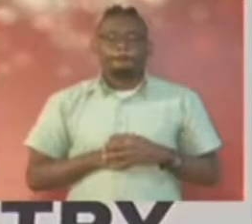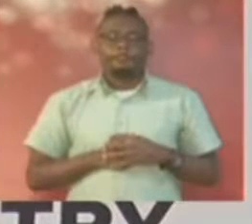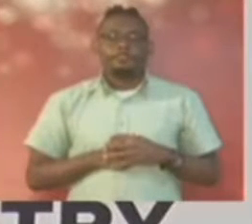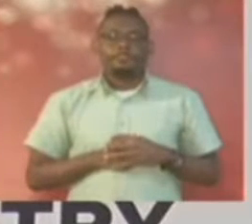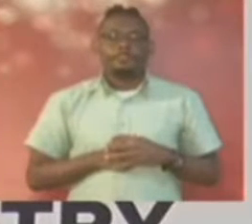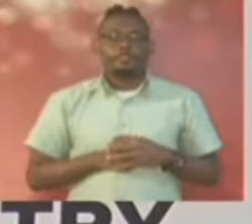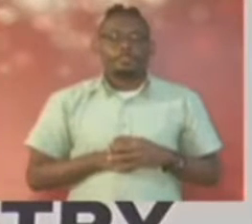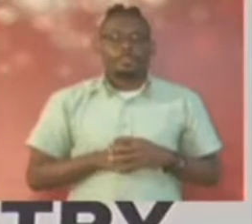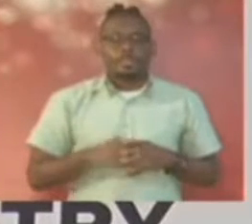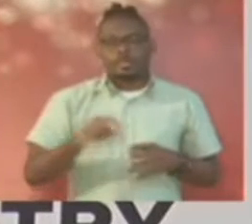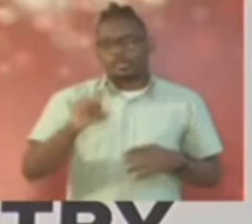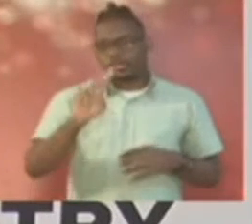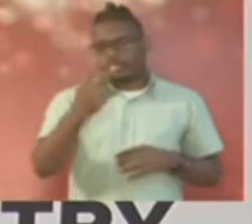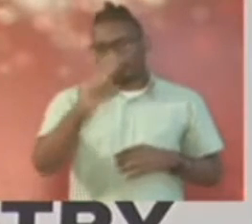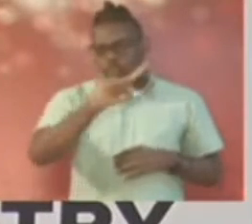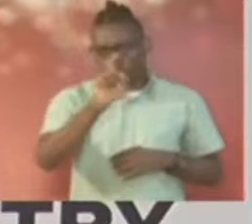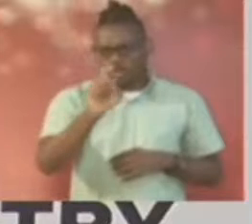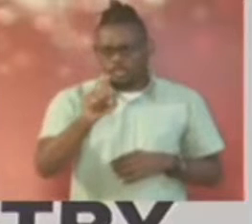question, just remind me, Priya.